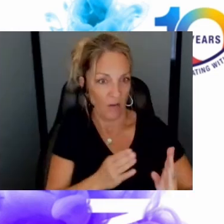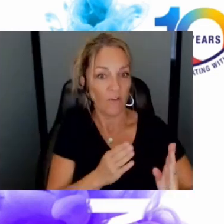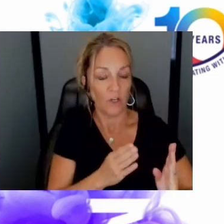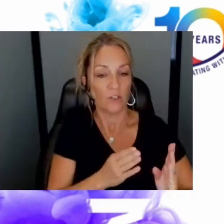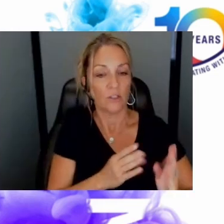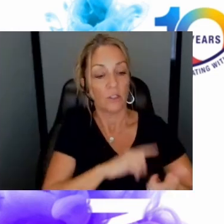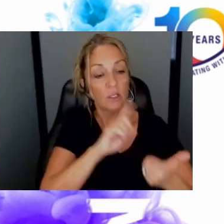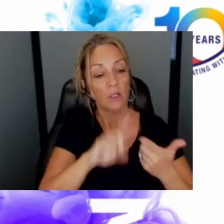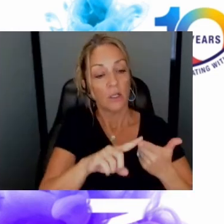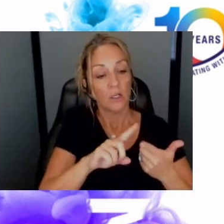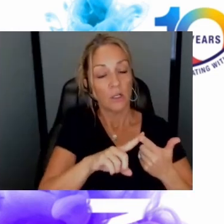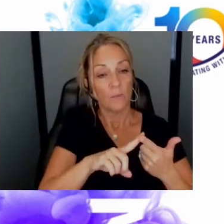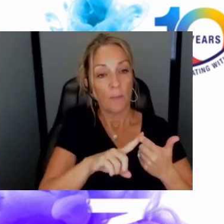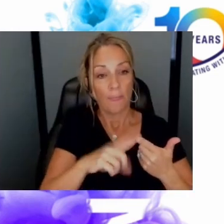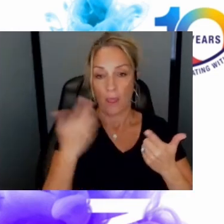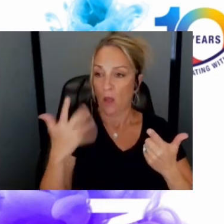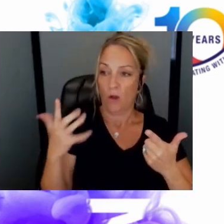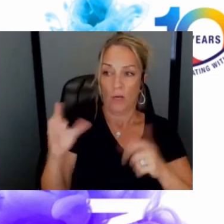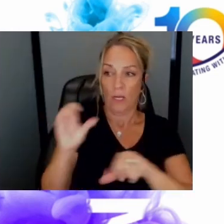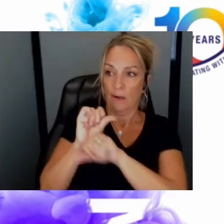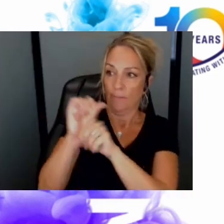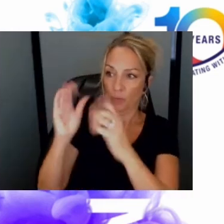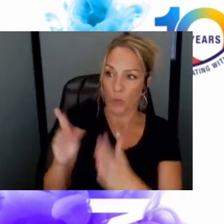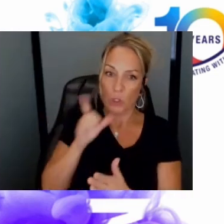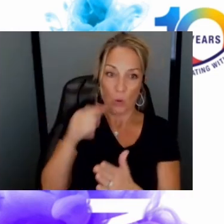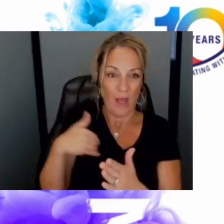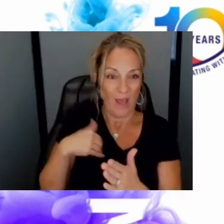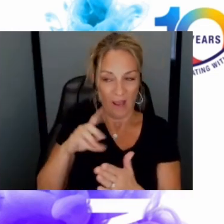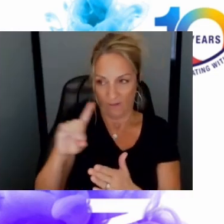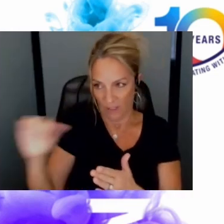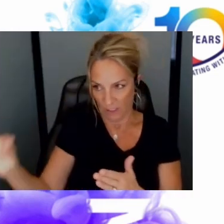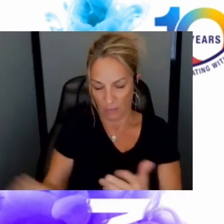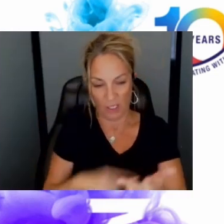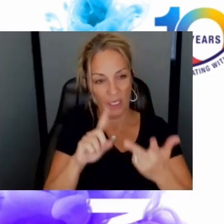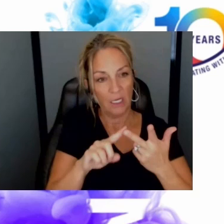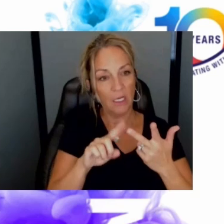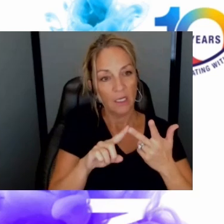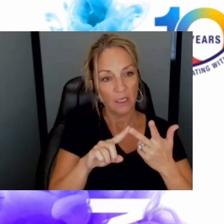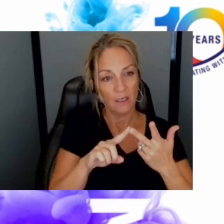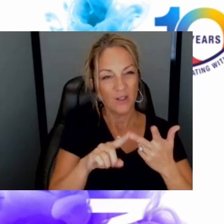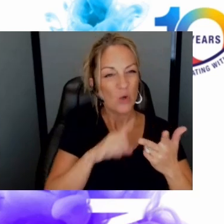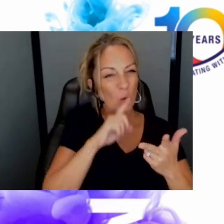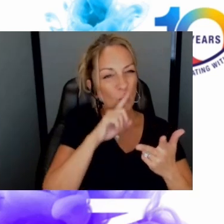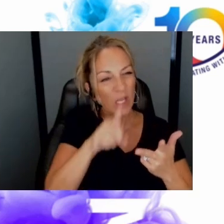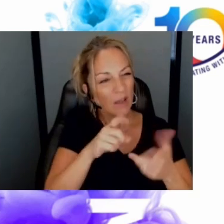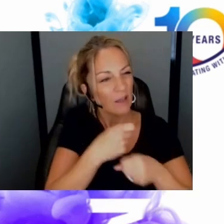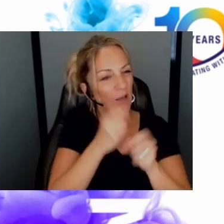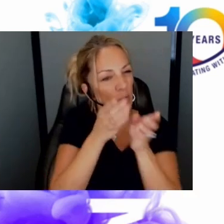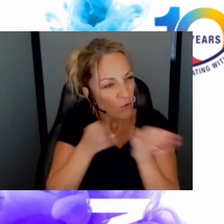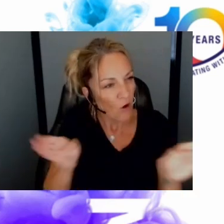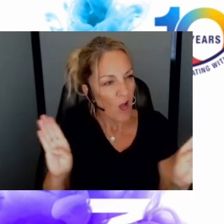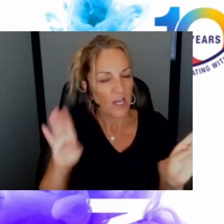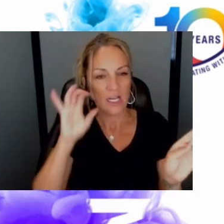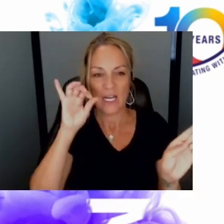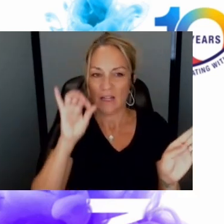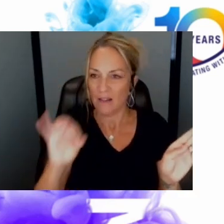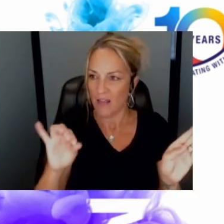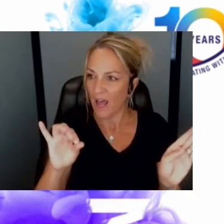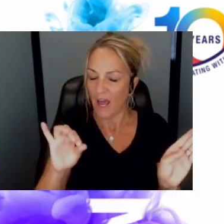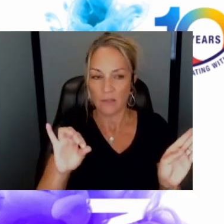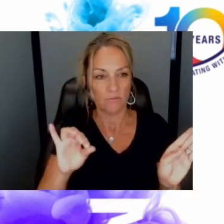them is supporting existing employees with disabilities. And then the third is really broadening the talent pool to try to create